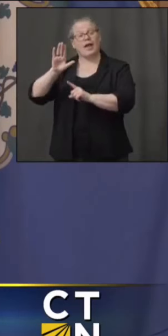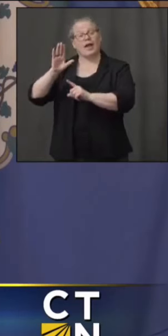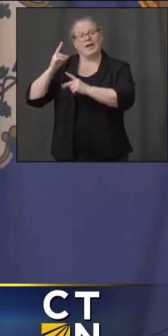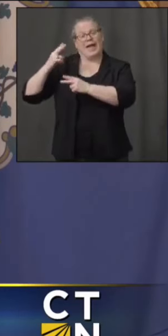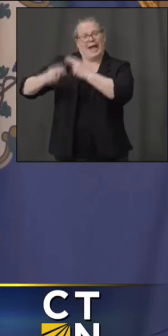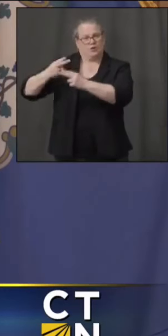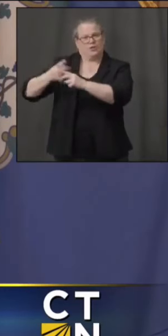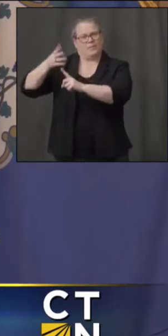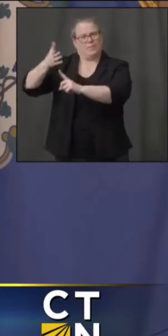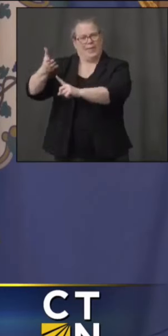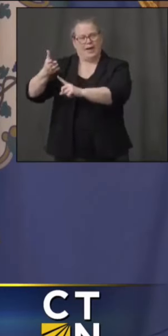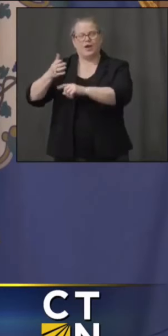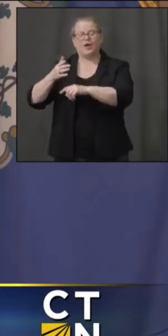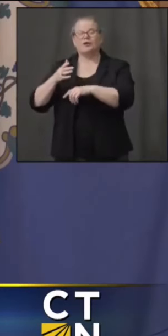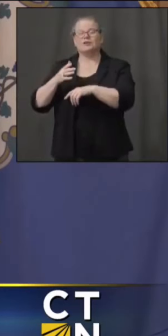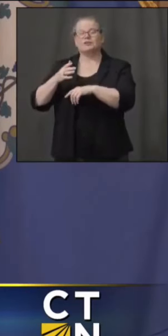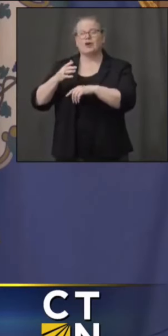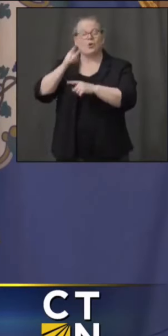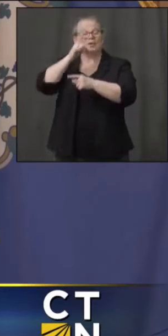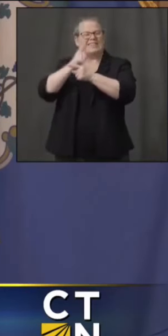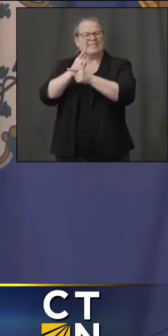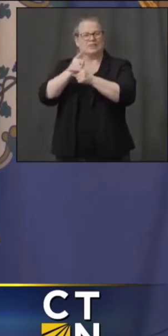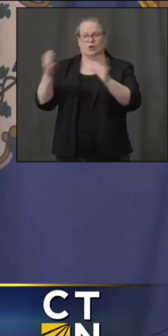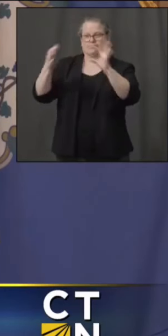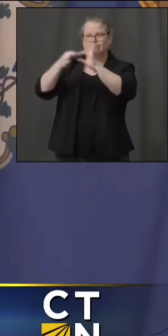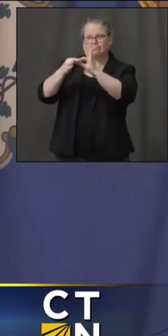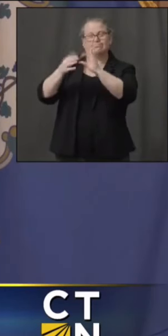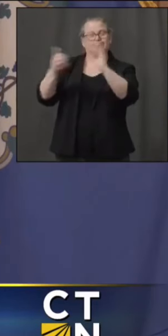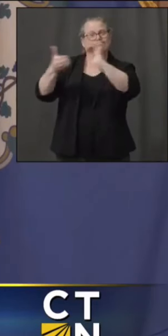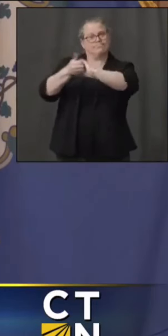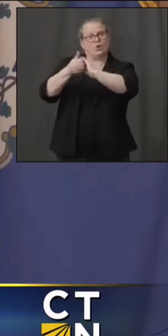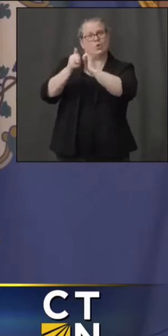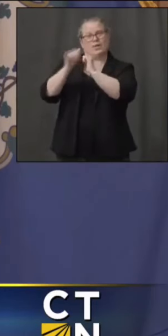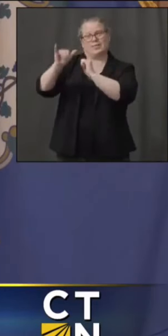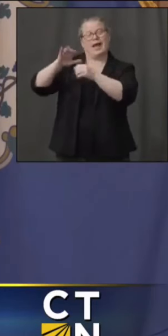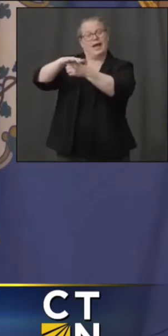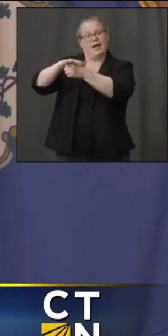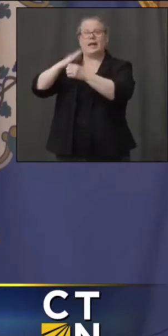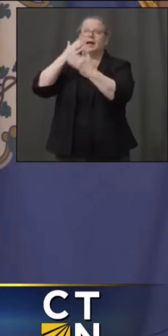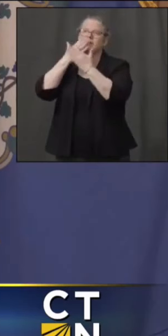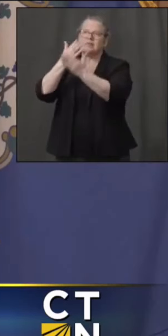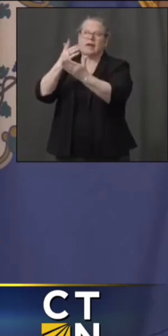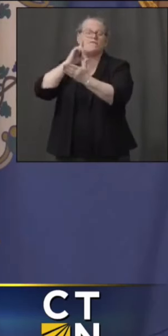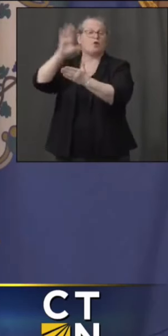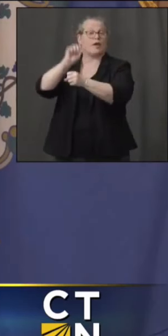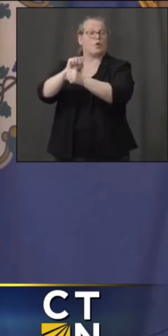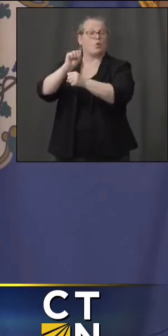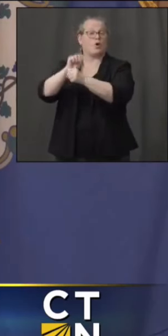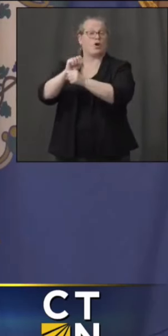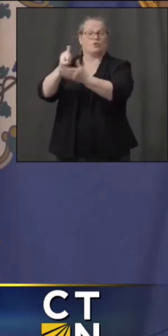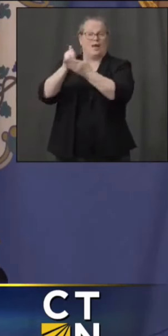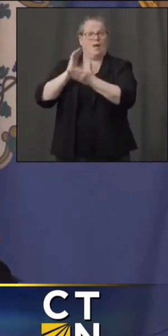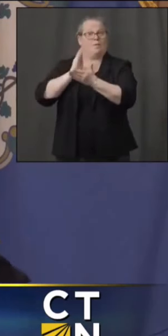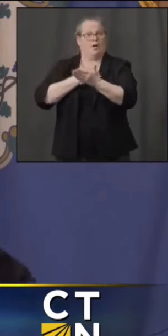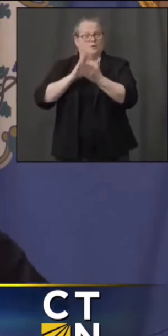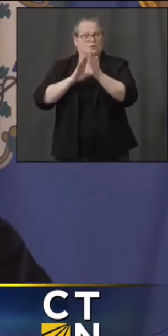really appreciate the gear that they've given us and working with you, Consul General, to get this done. Thanks, everybody.